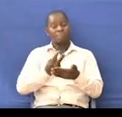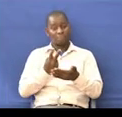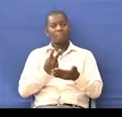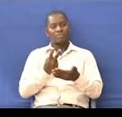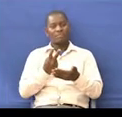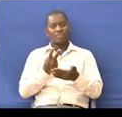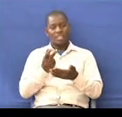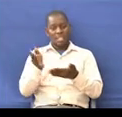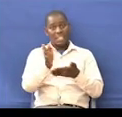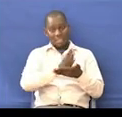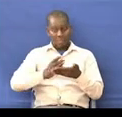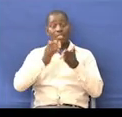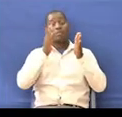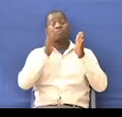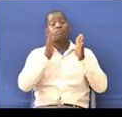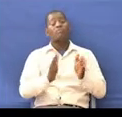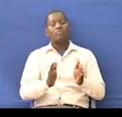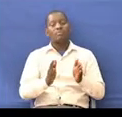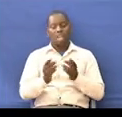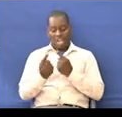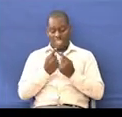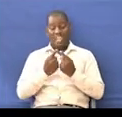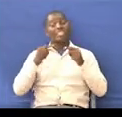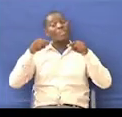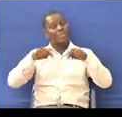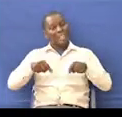in a good position for our discussion today.